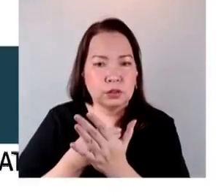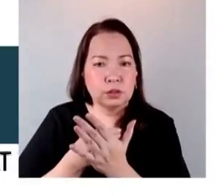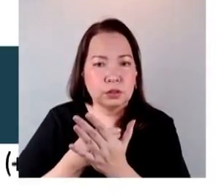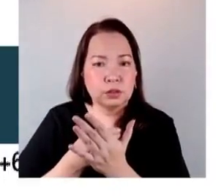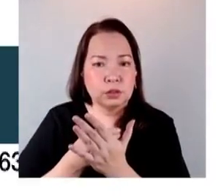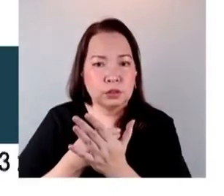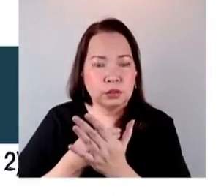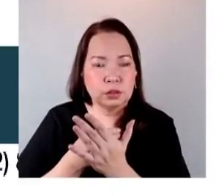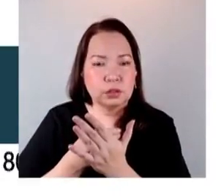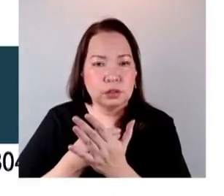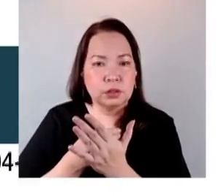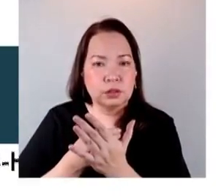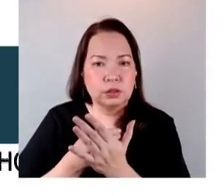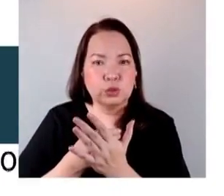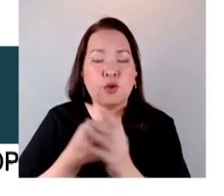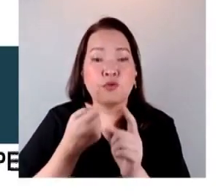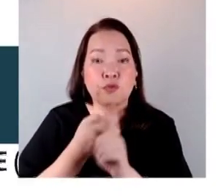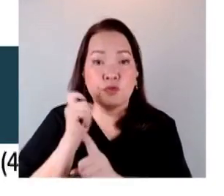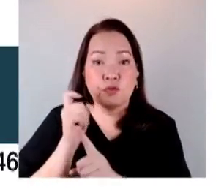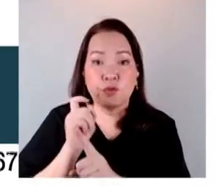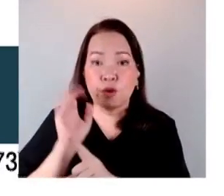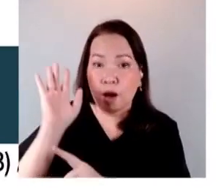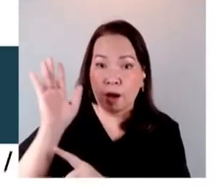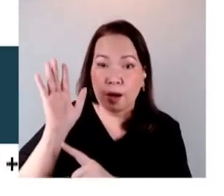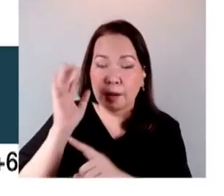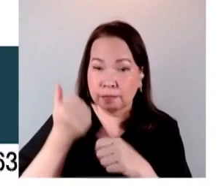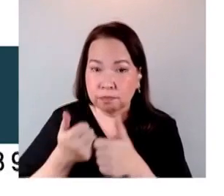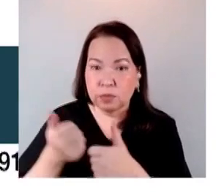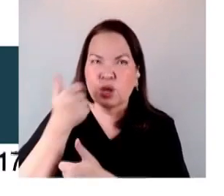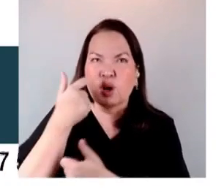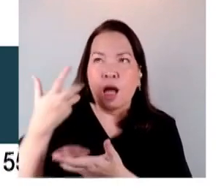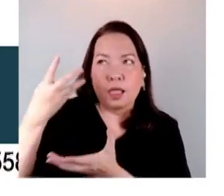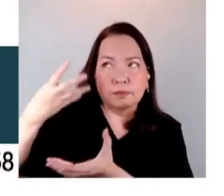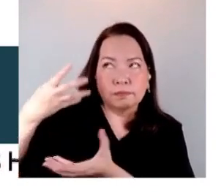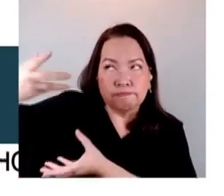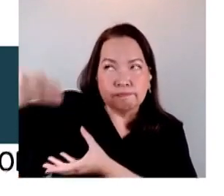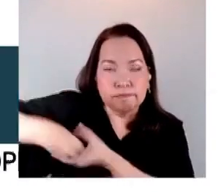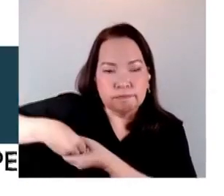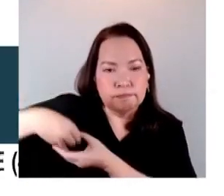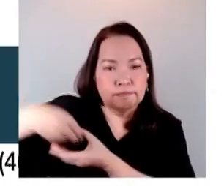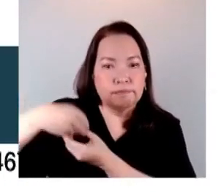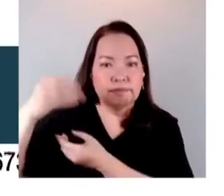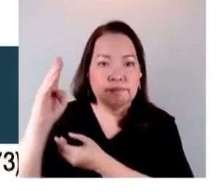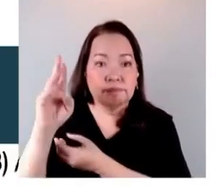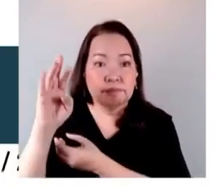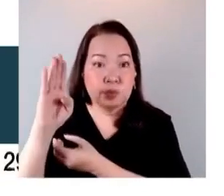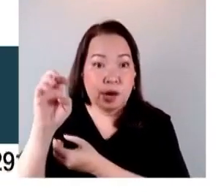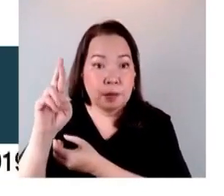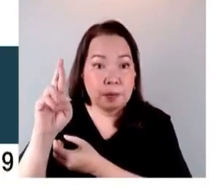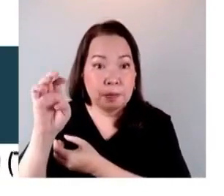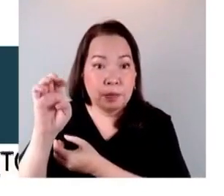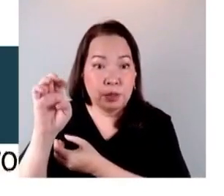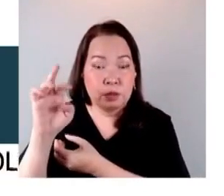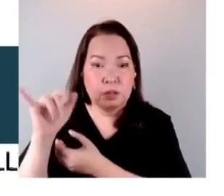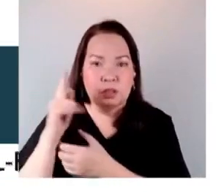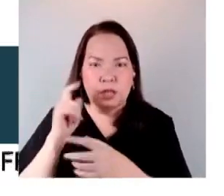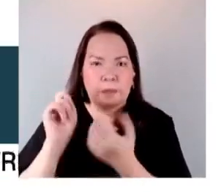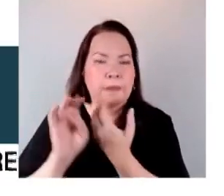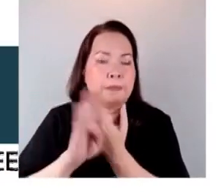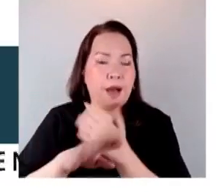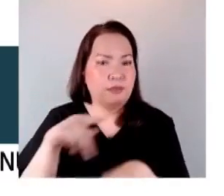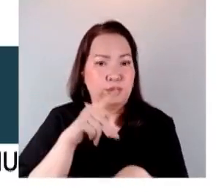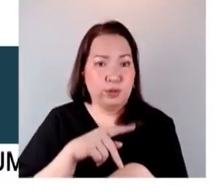as money obtained by Herminio Dicini through bribery that they now have to return to the Philippines. What will happen to